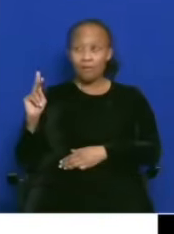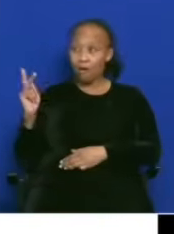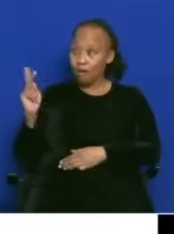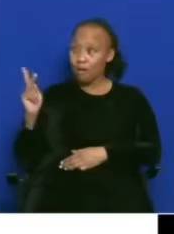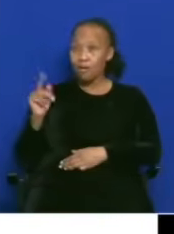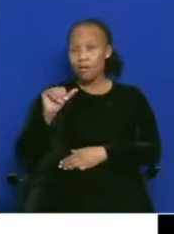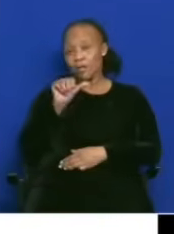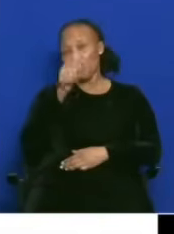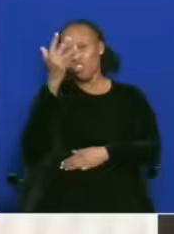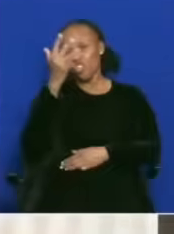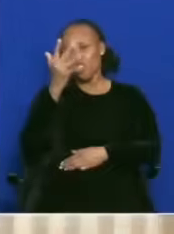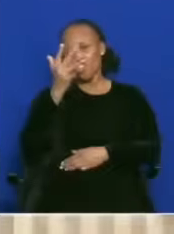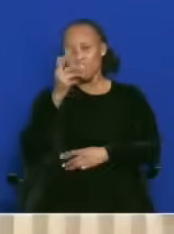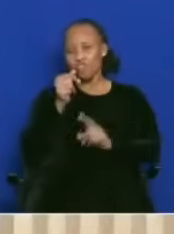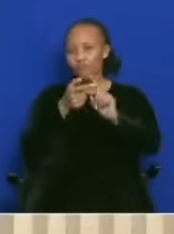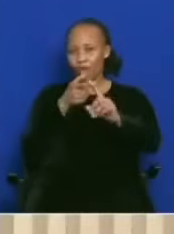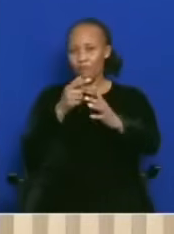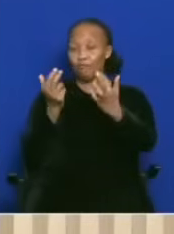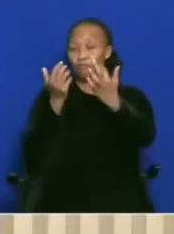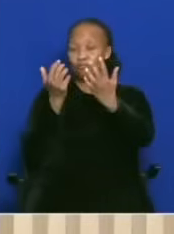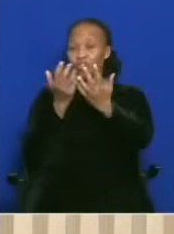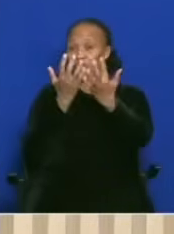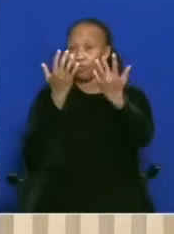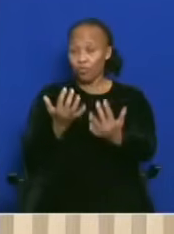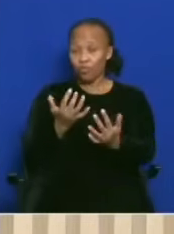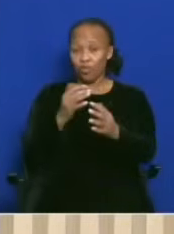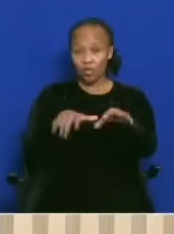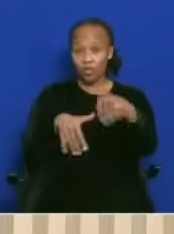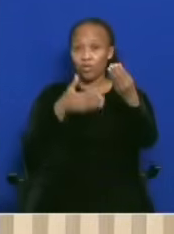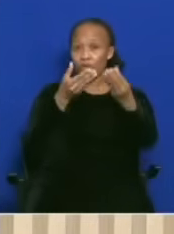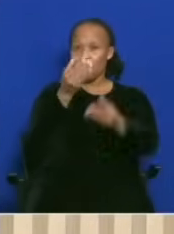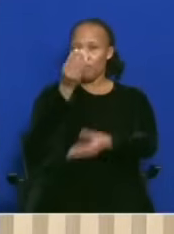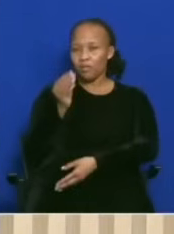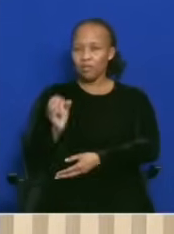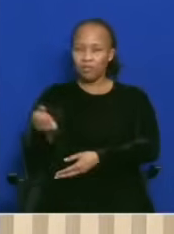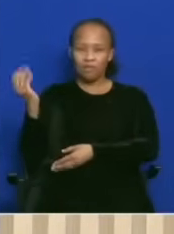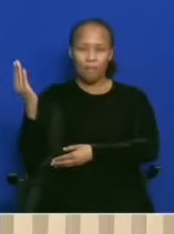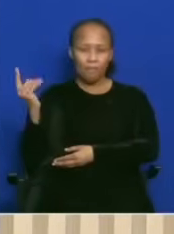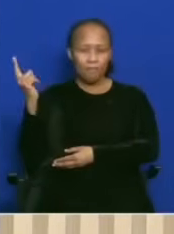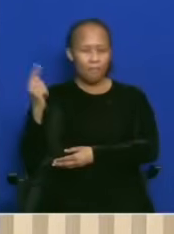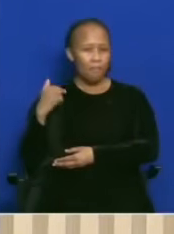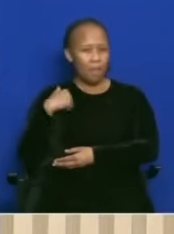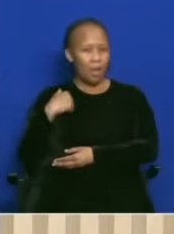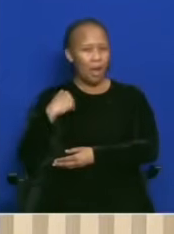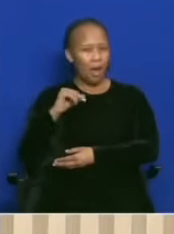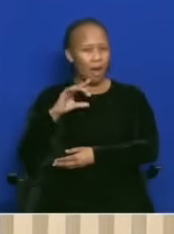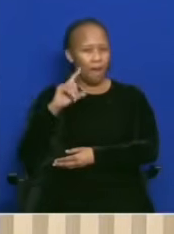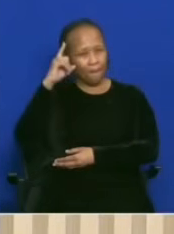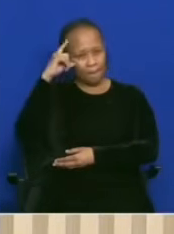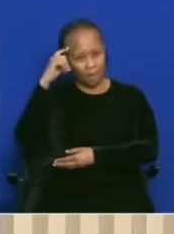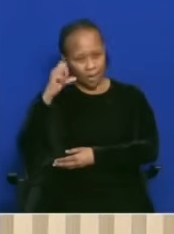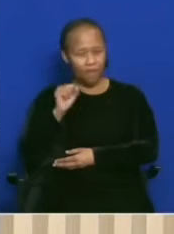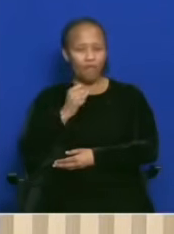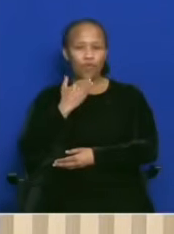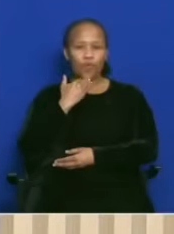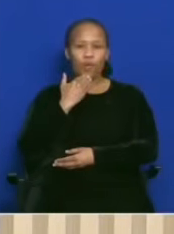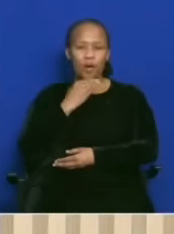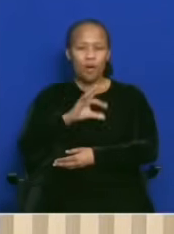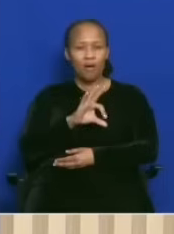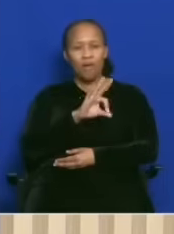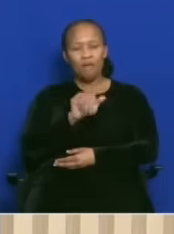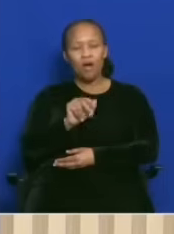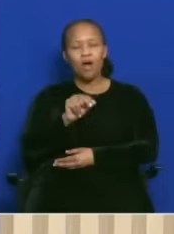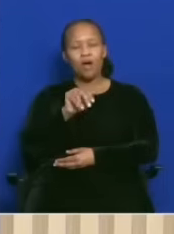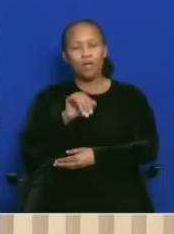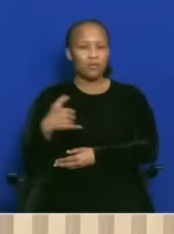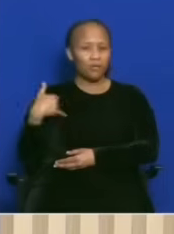Treasury. And I believe it is Molefe Fani, and we'll see his name come up in the context of this tender